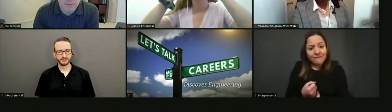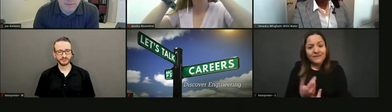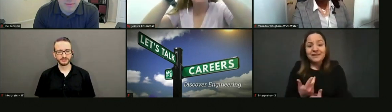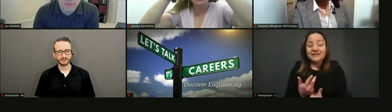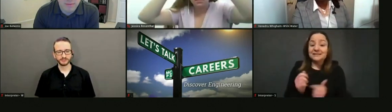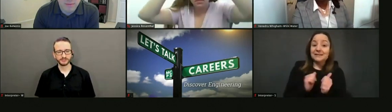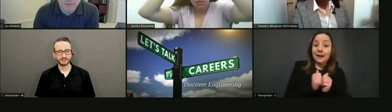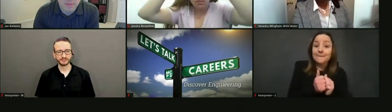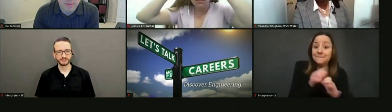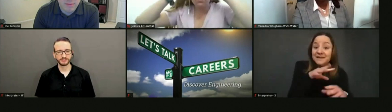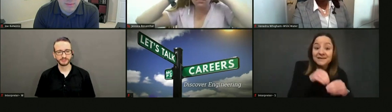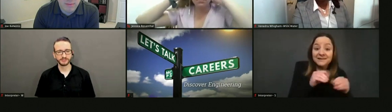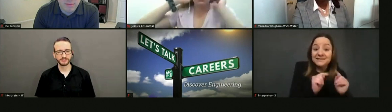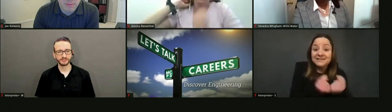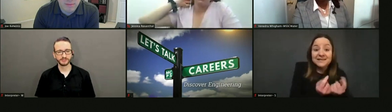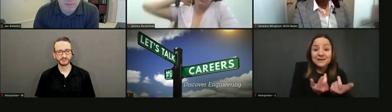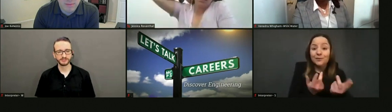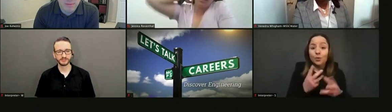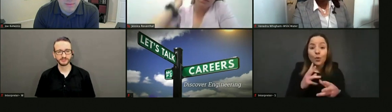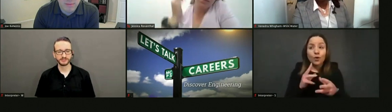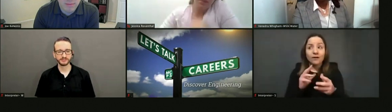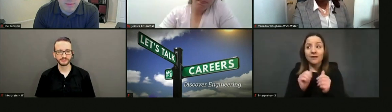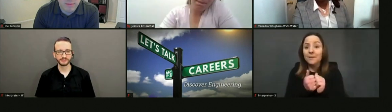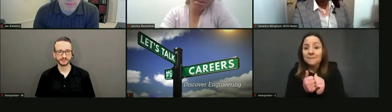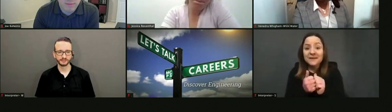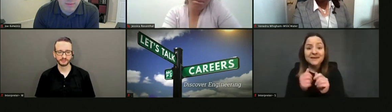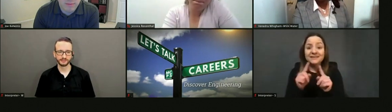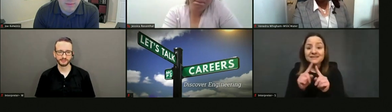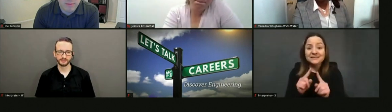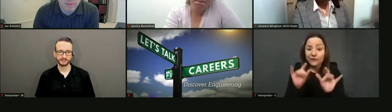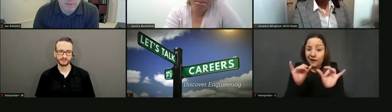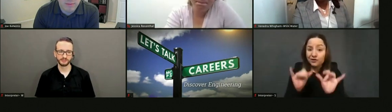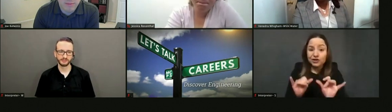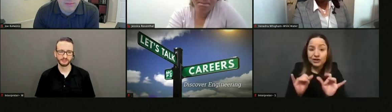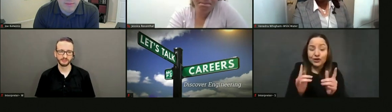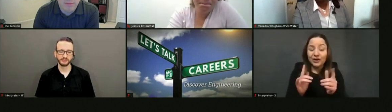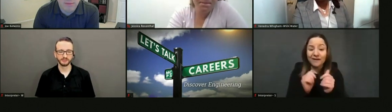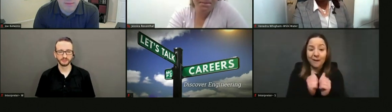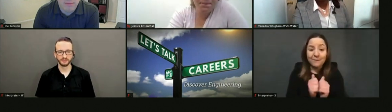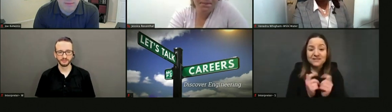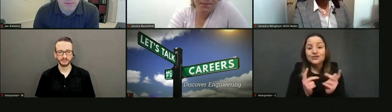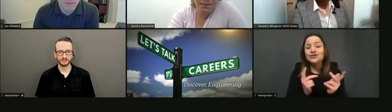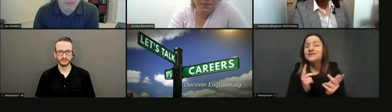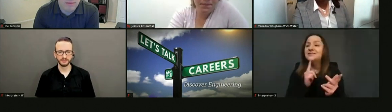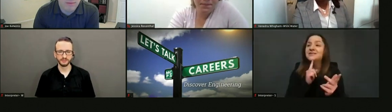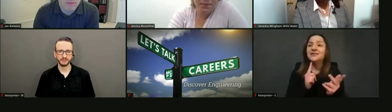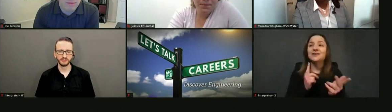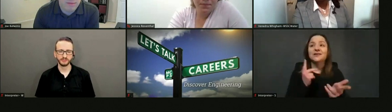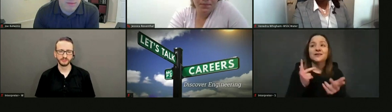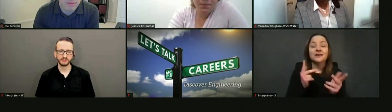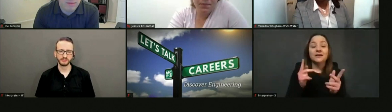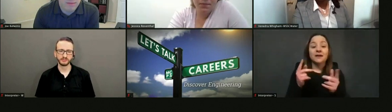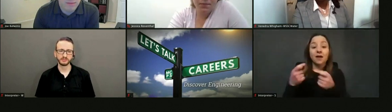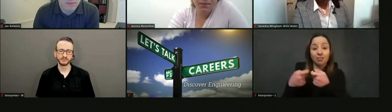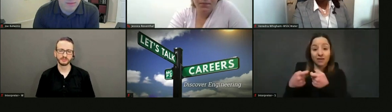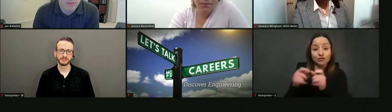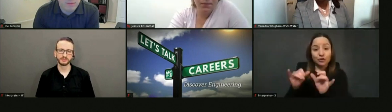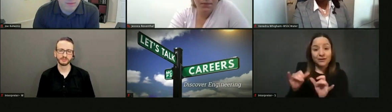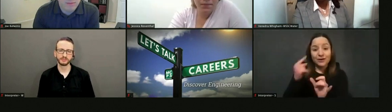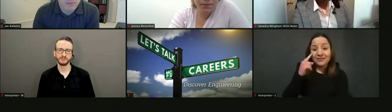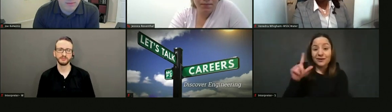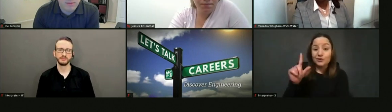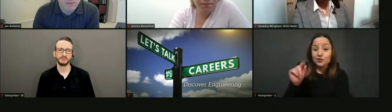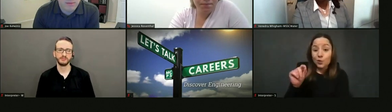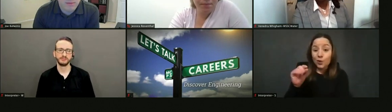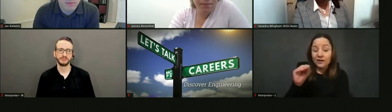competing in the engineering competitions. There's, you know, electrical engineering, I think there was 20% and